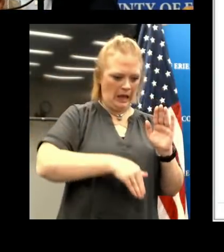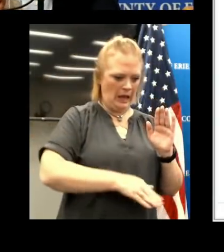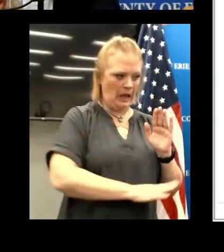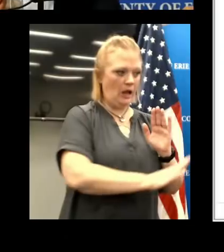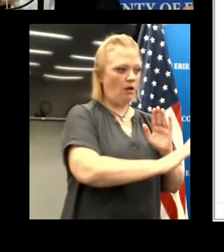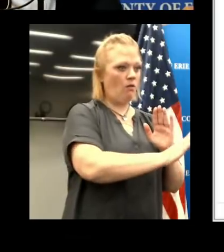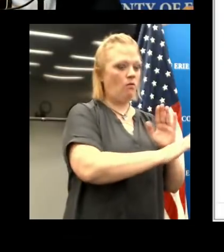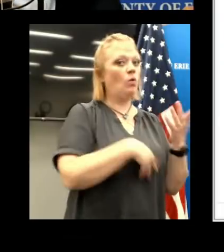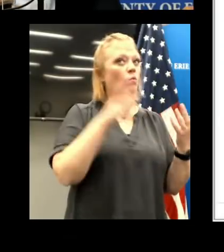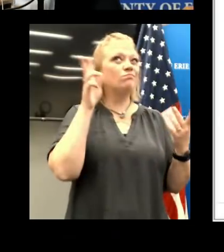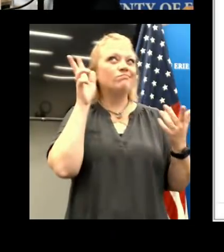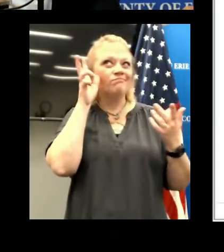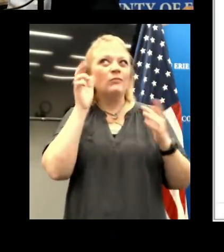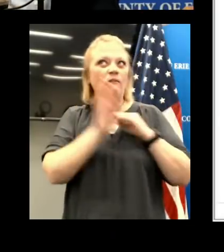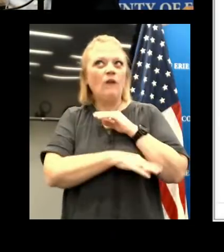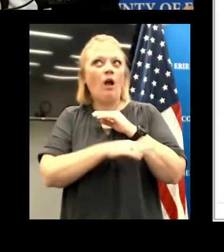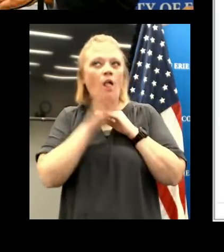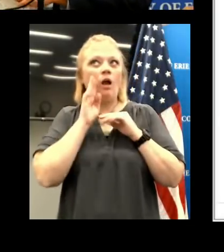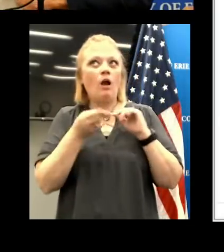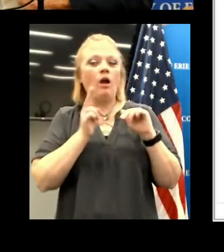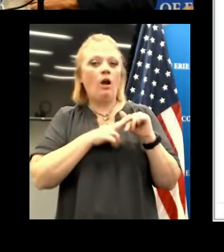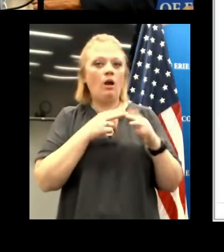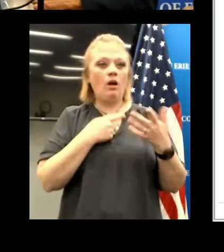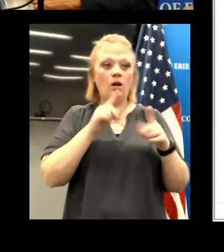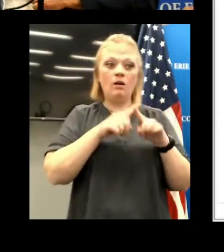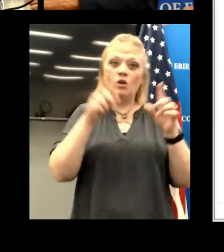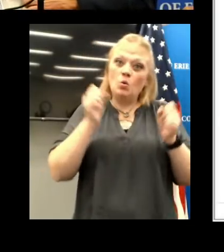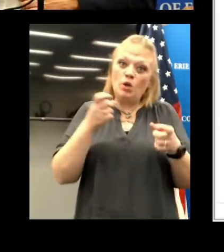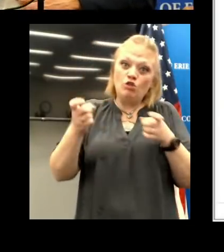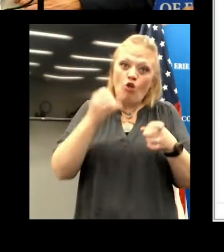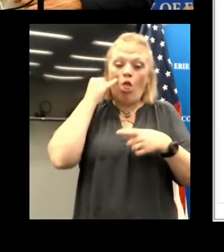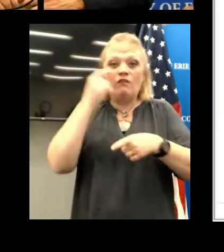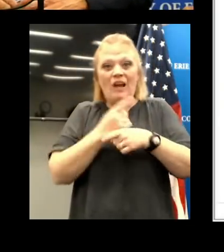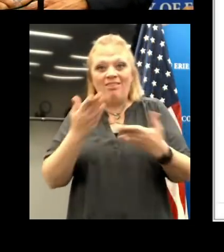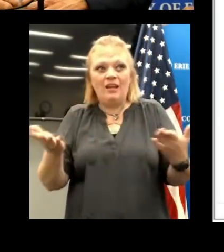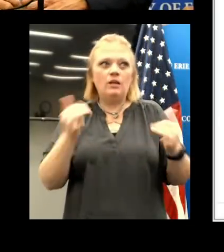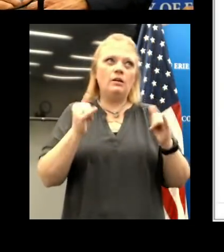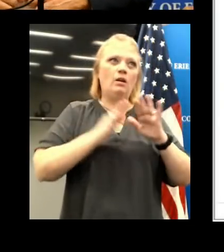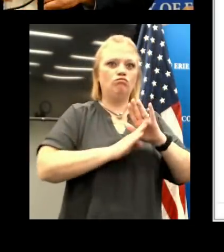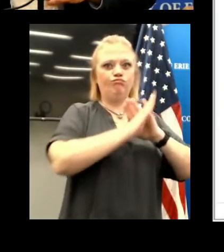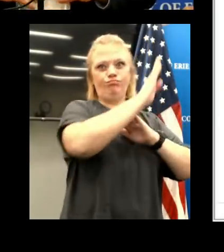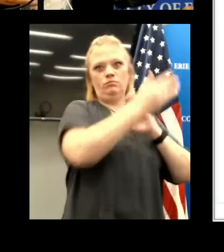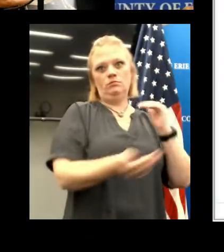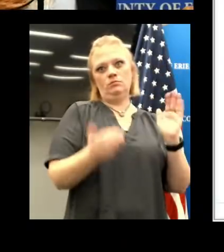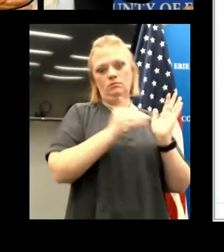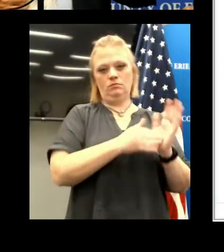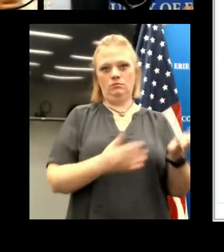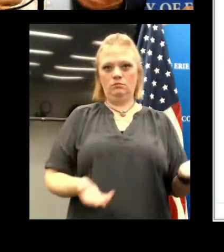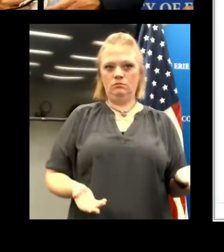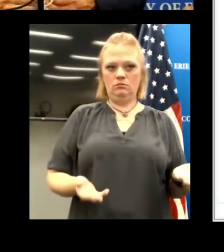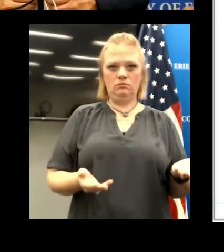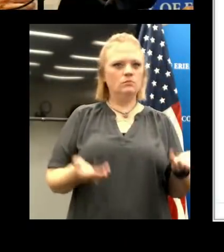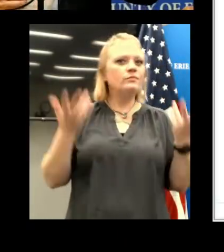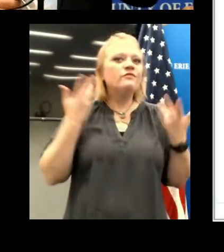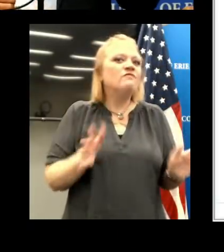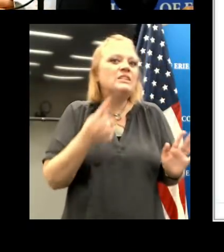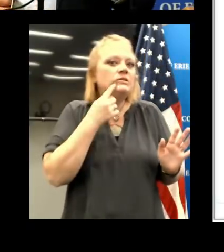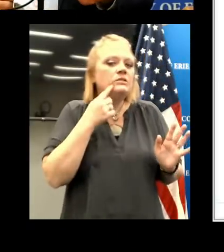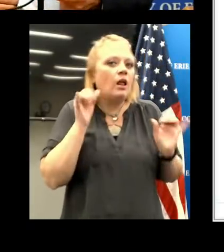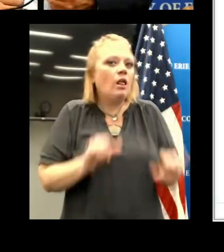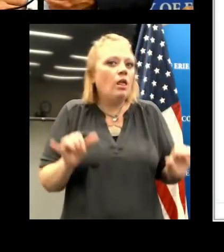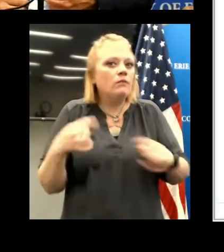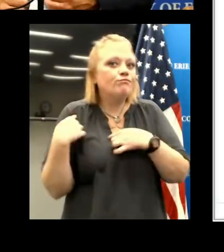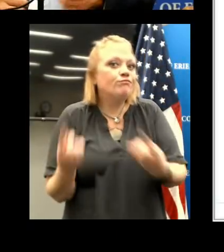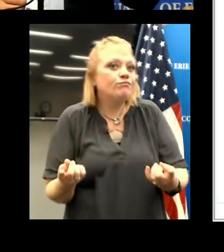in the fall, but we can control it if we do the right things. And now it's going back up. And what have we said all along? First you get